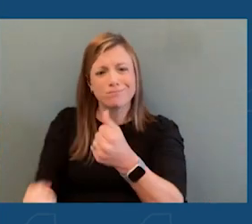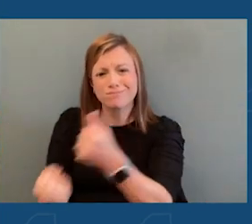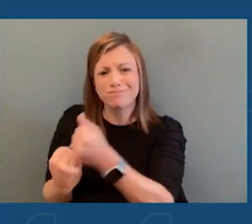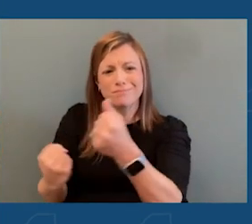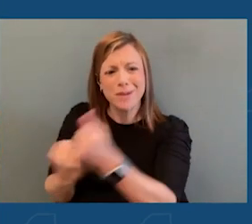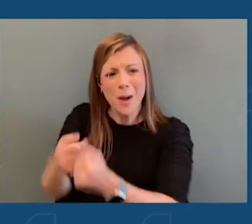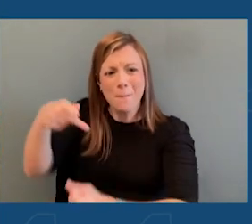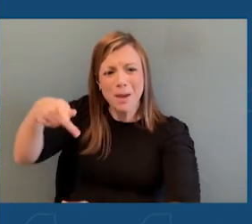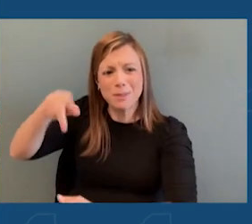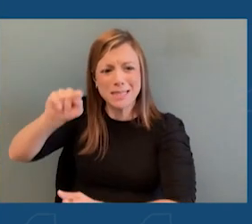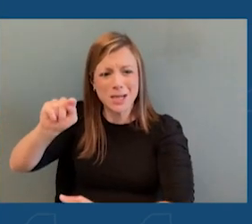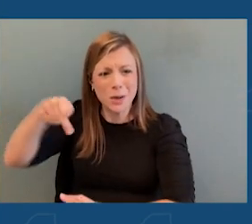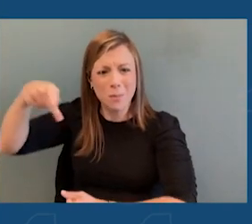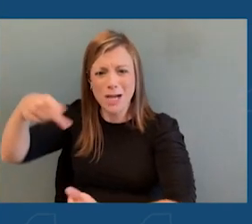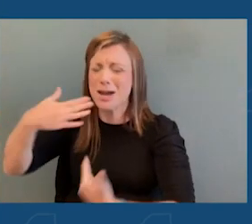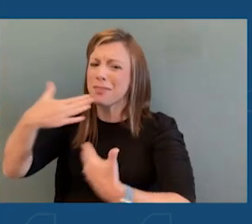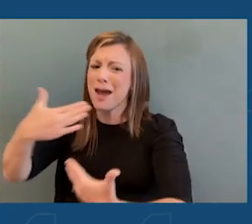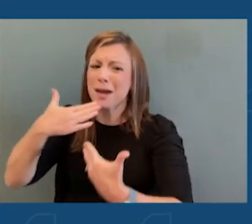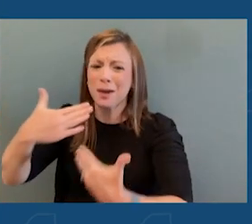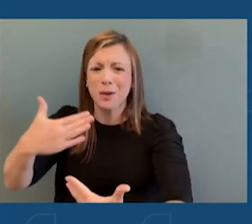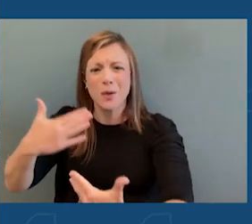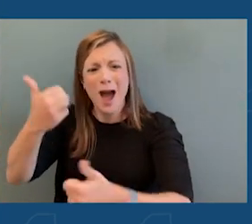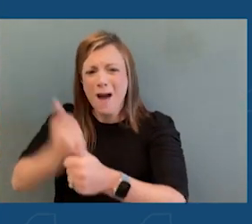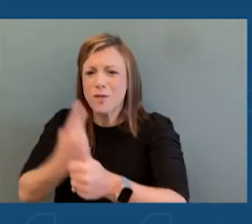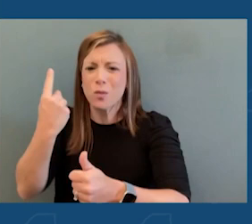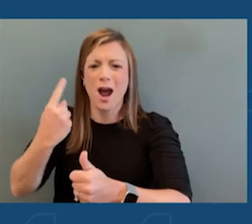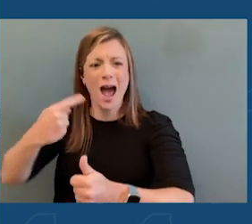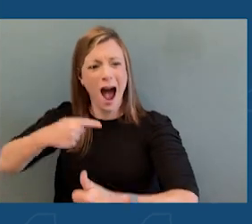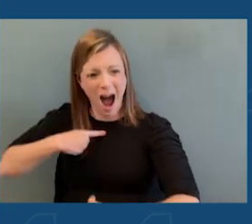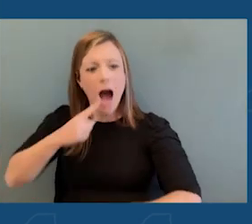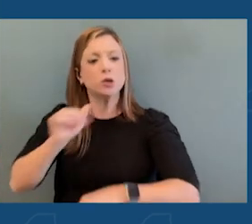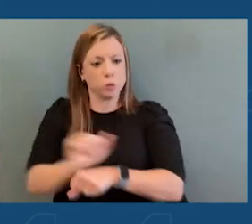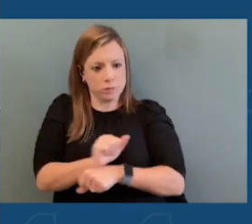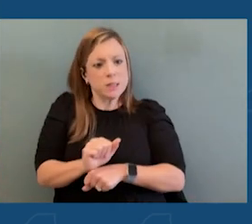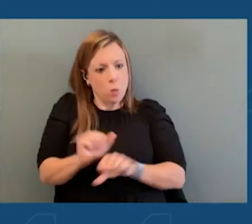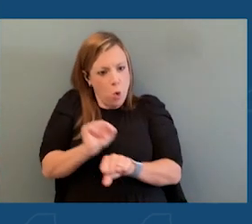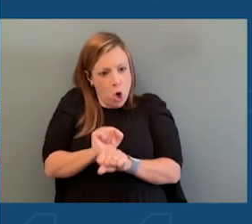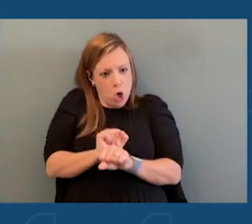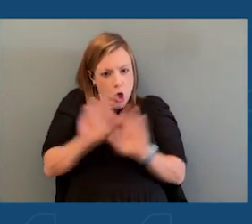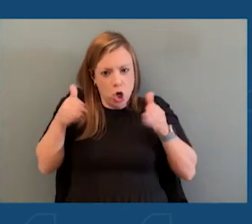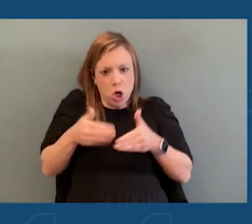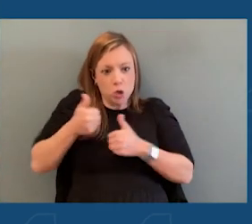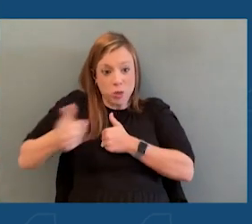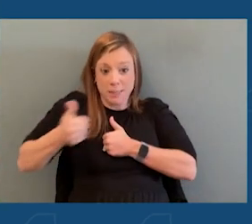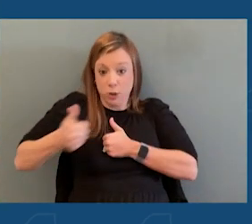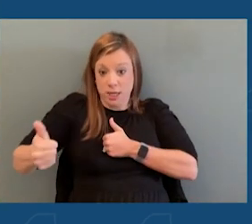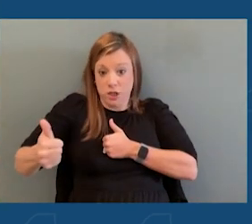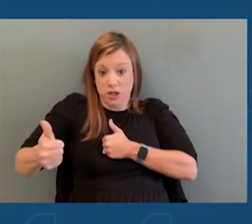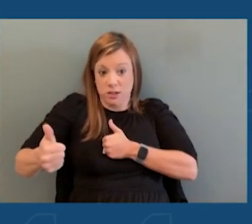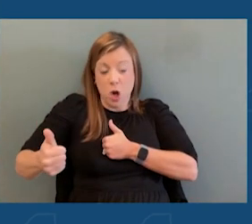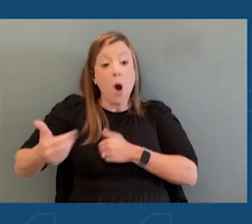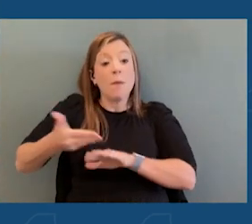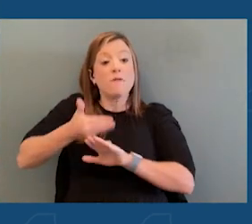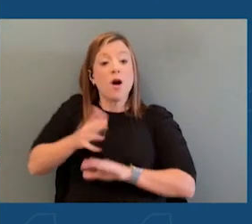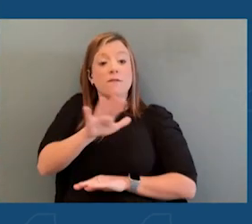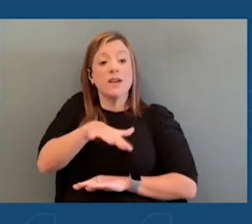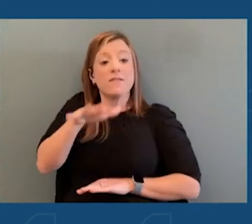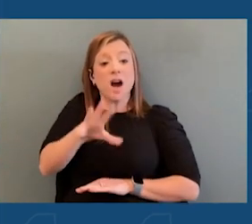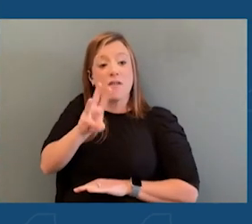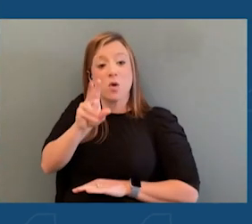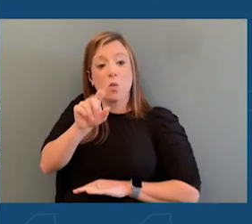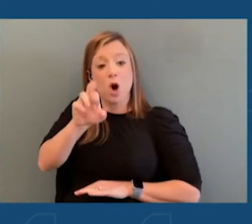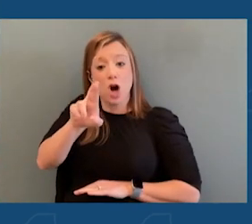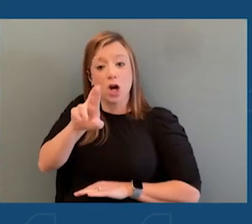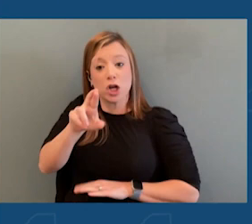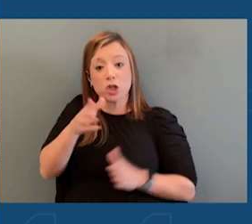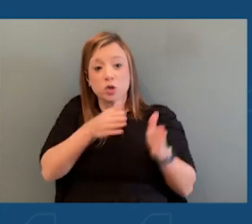you, the Miranda and everyone. Yes, I do transportation, and that's why before going to 55 Water Street, I first stopped in Gum